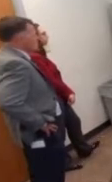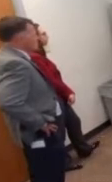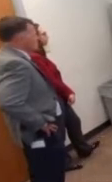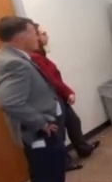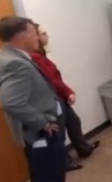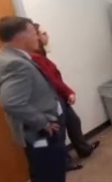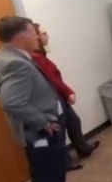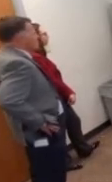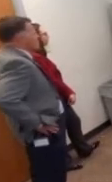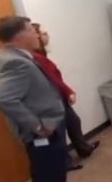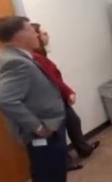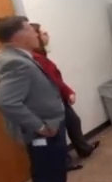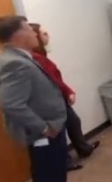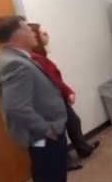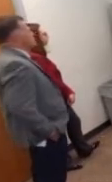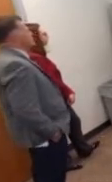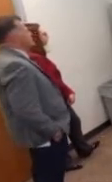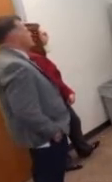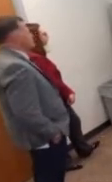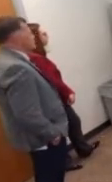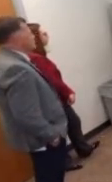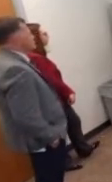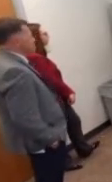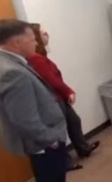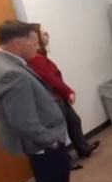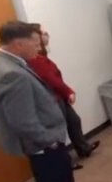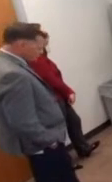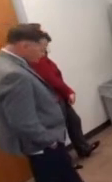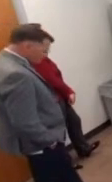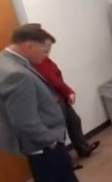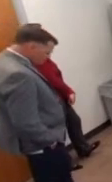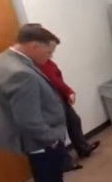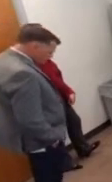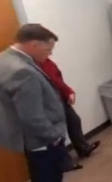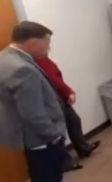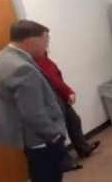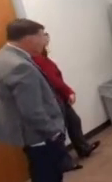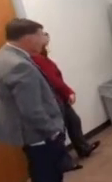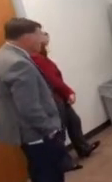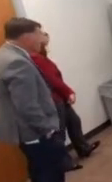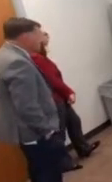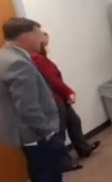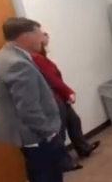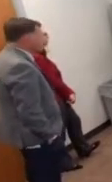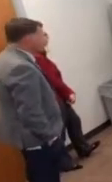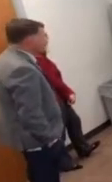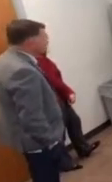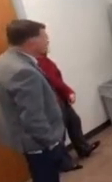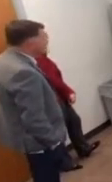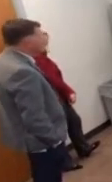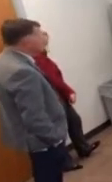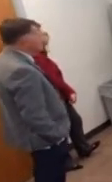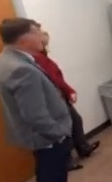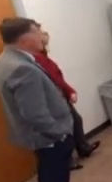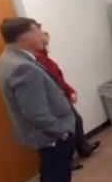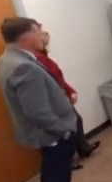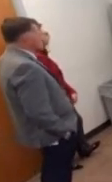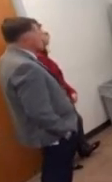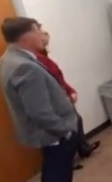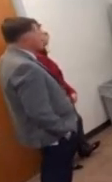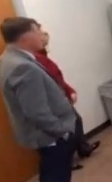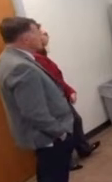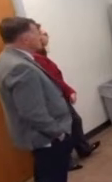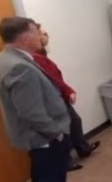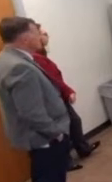teaser perspective I can tell you assistant to do a fantastic job but Italian or something because we asked first question on